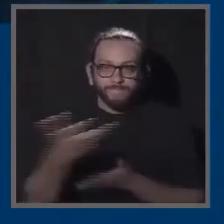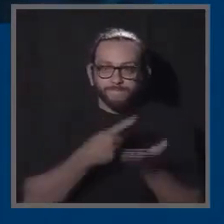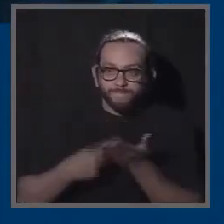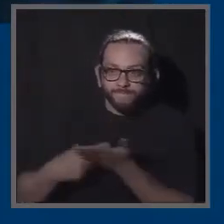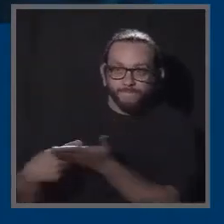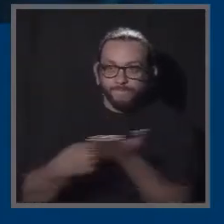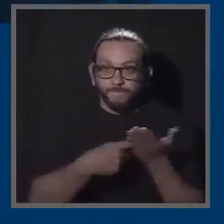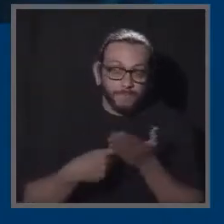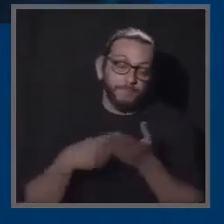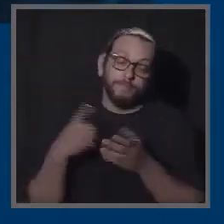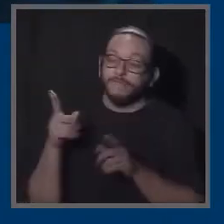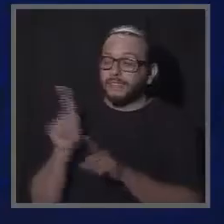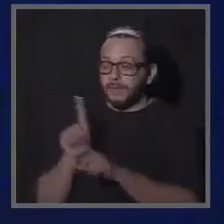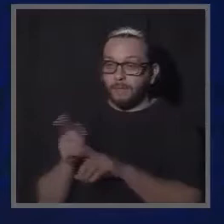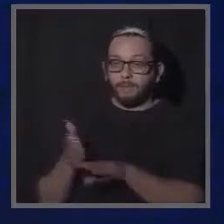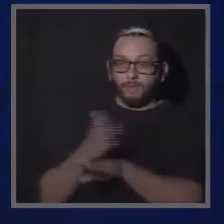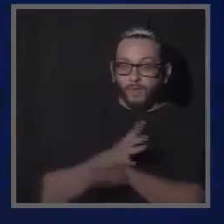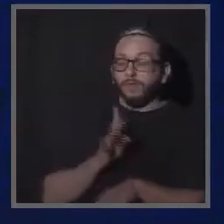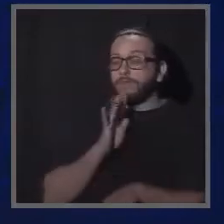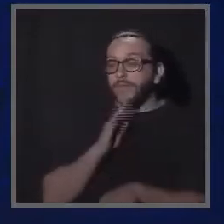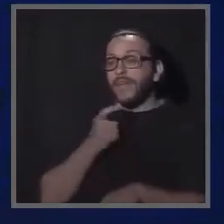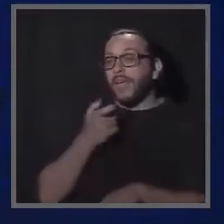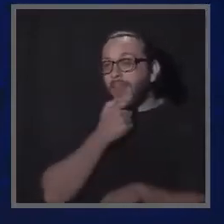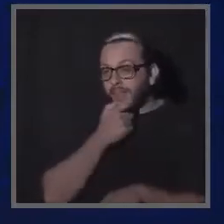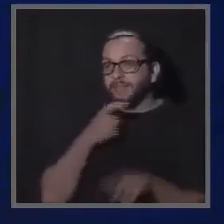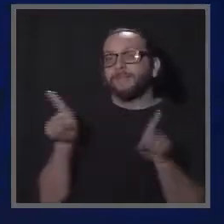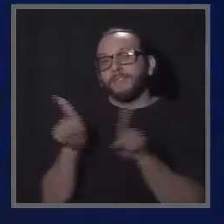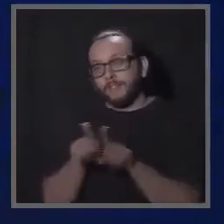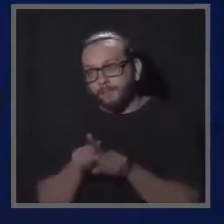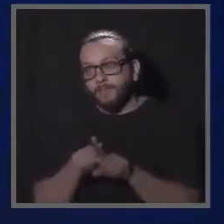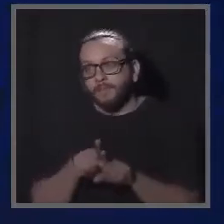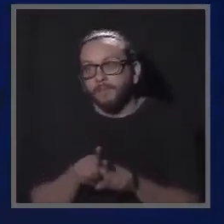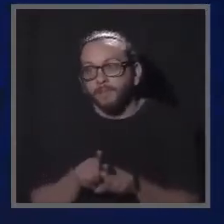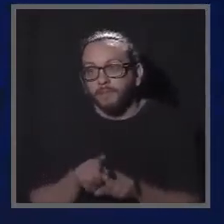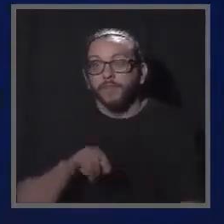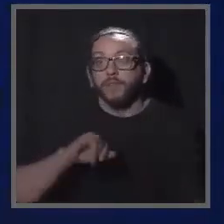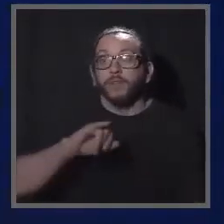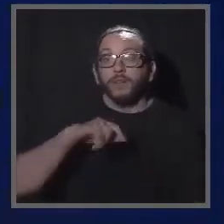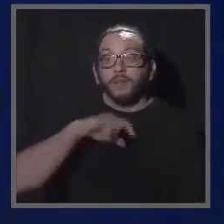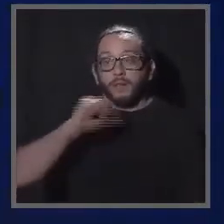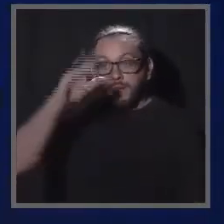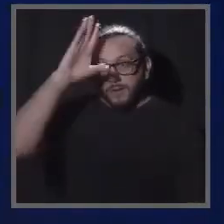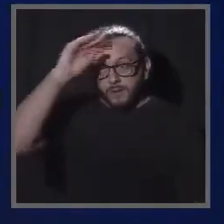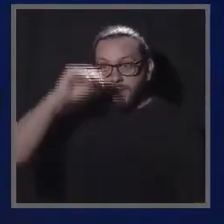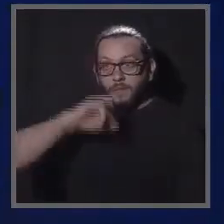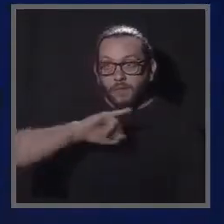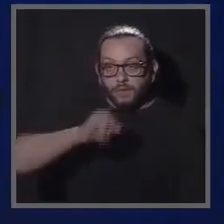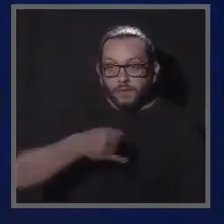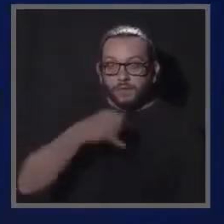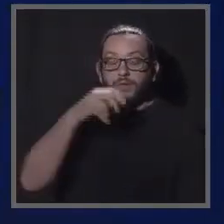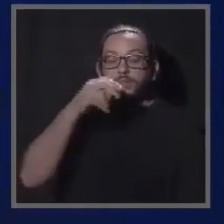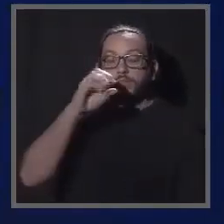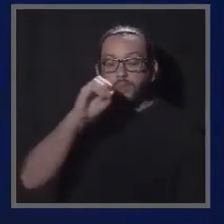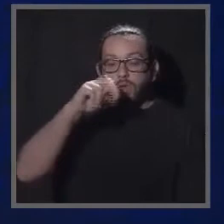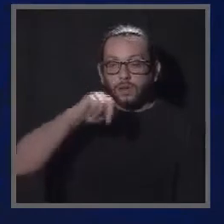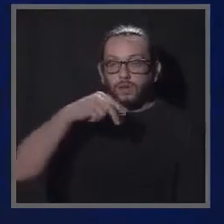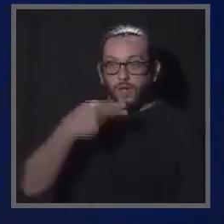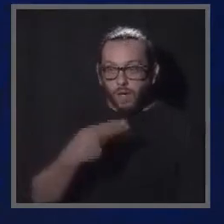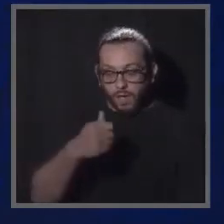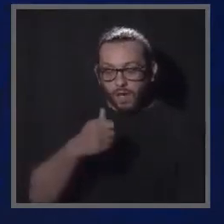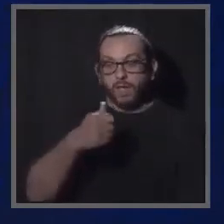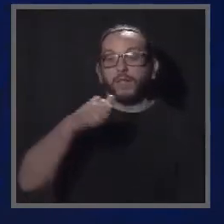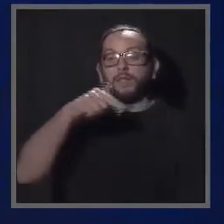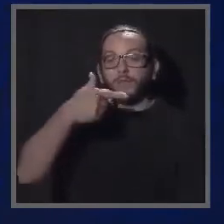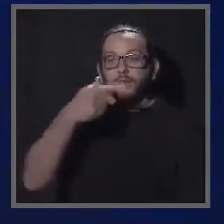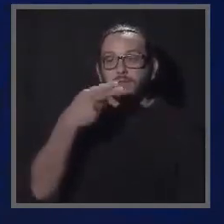nomeadamente também com o Jonathan. Porque nós também preparamos isto com o Jonathan, então eu apologizo. não vou